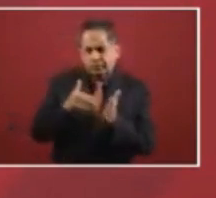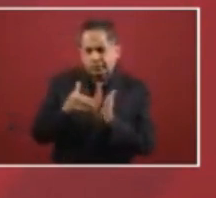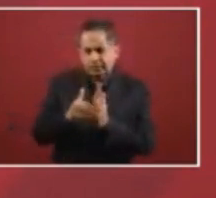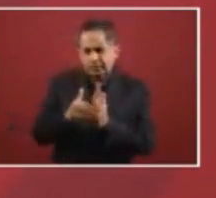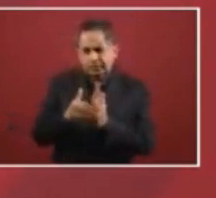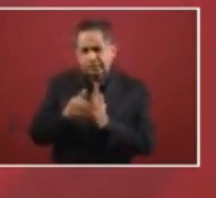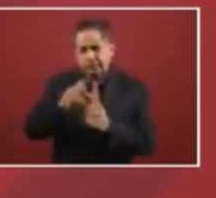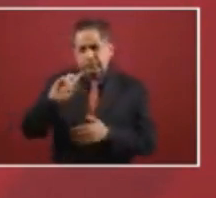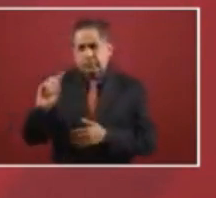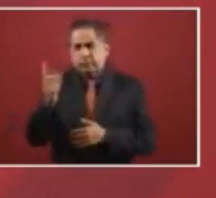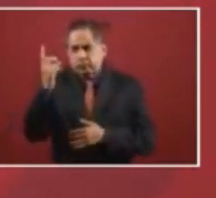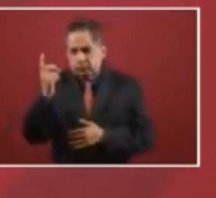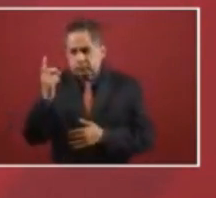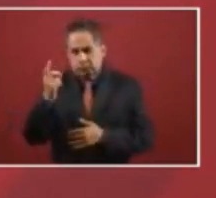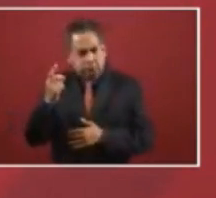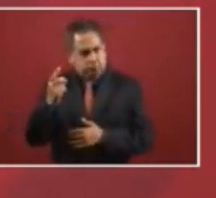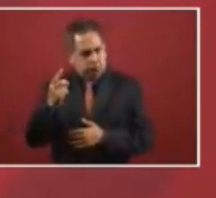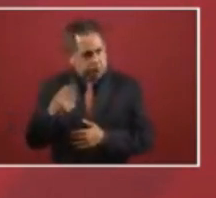Cost of